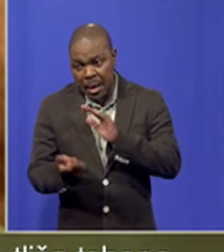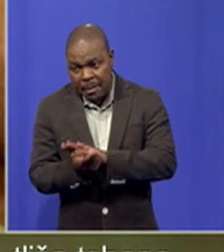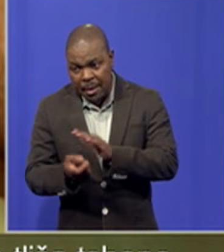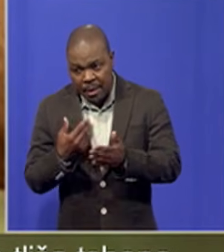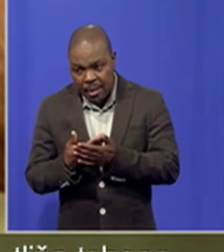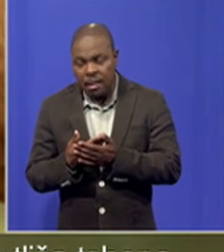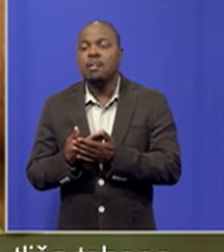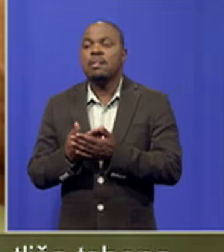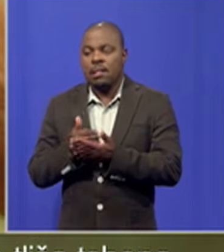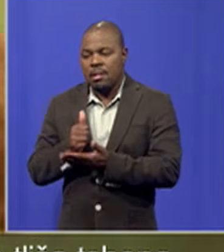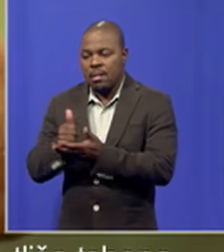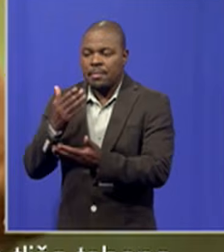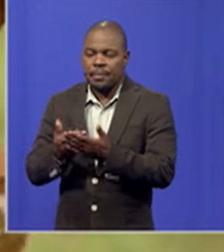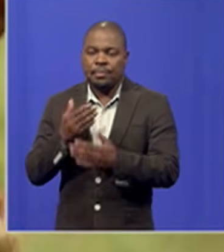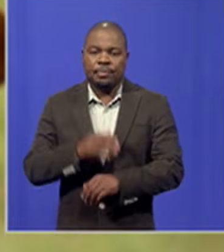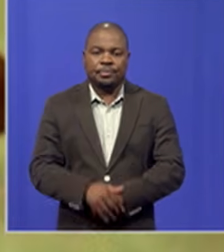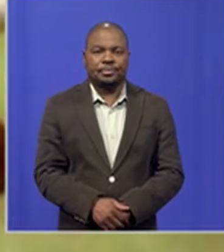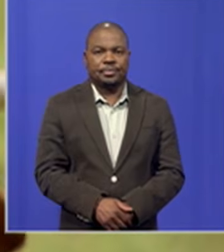bja tlhako le molomo.